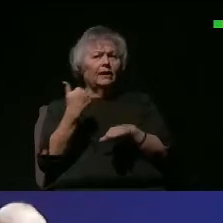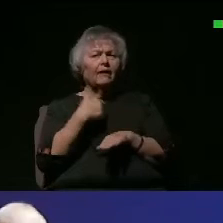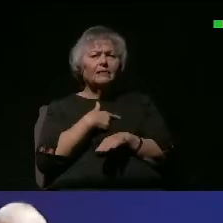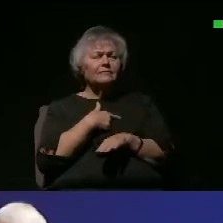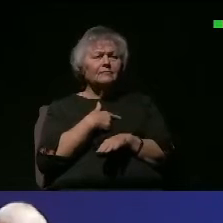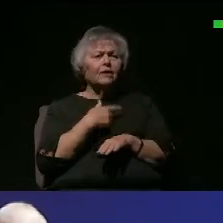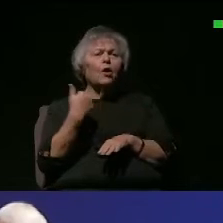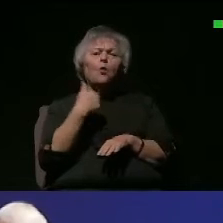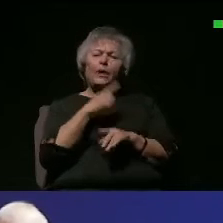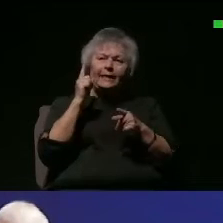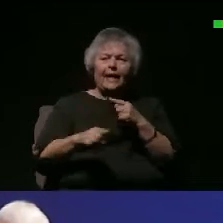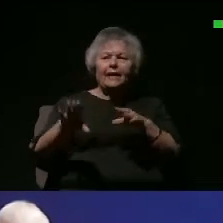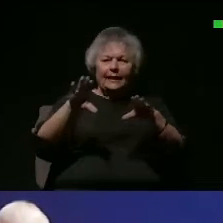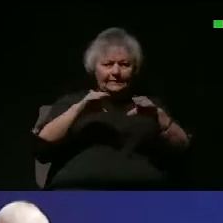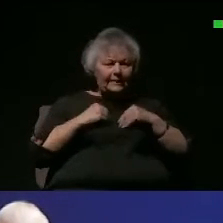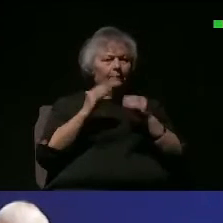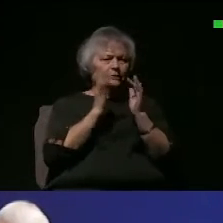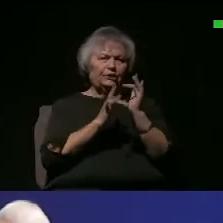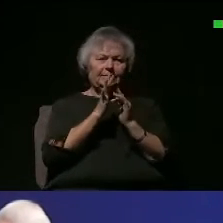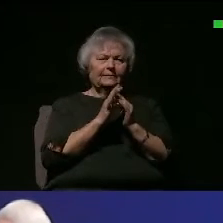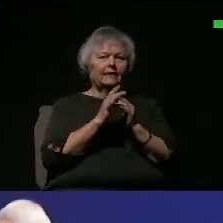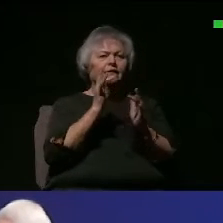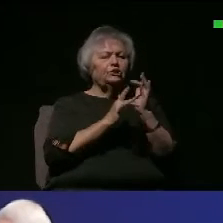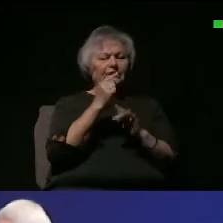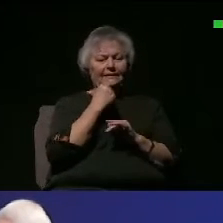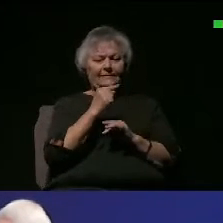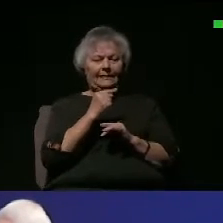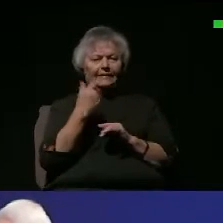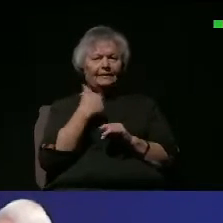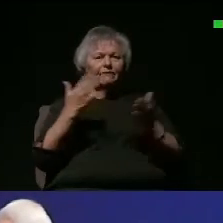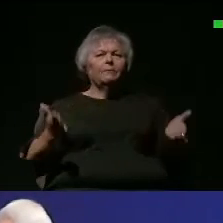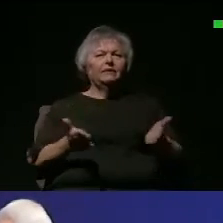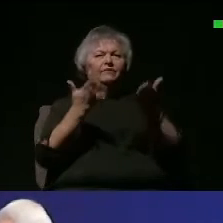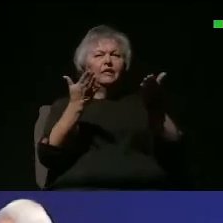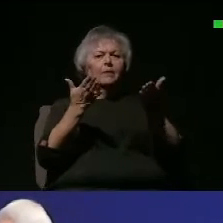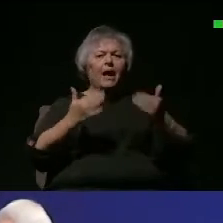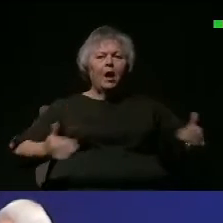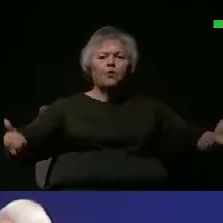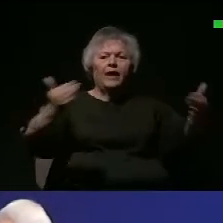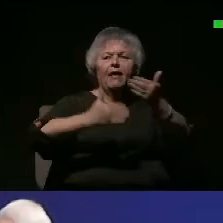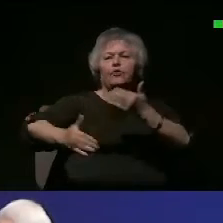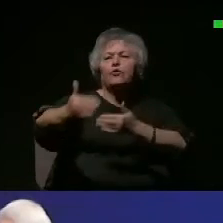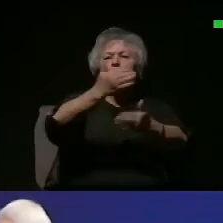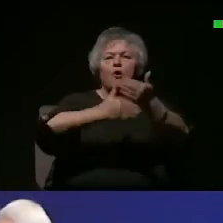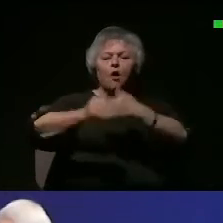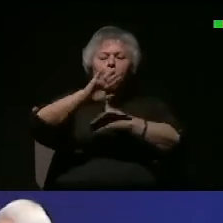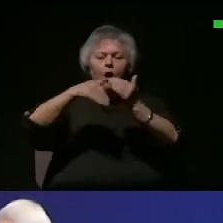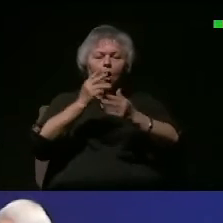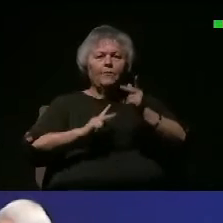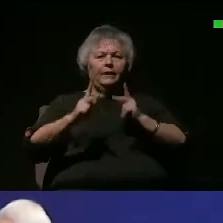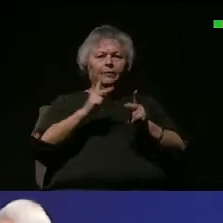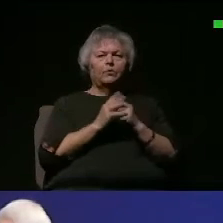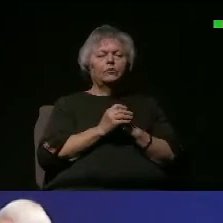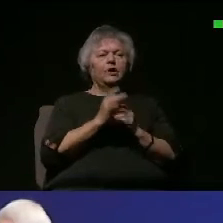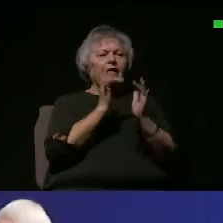to him. Jesus said these words, if I be lifted up, I will draw all men unto myself. And then Jesus also said this, no one